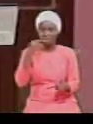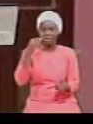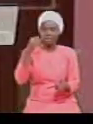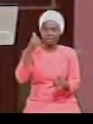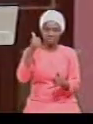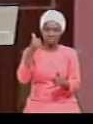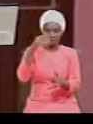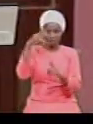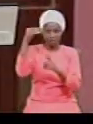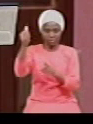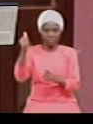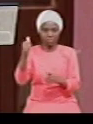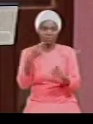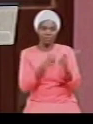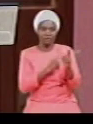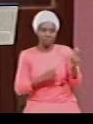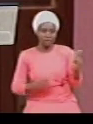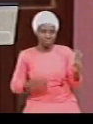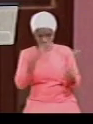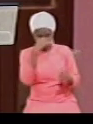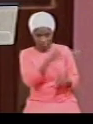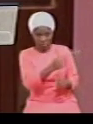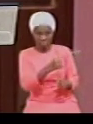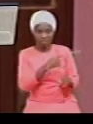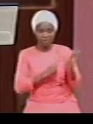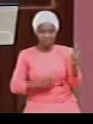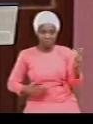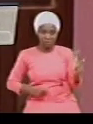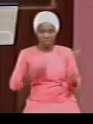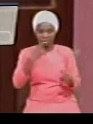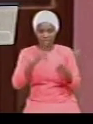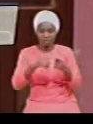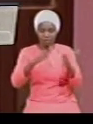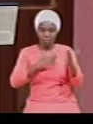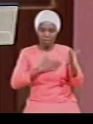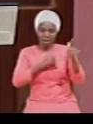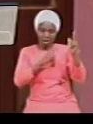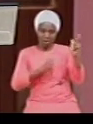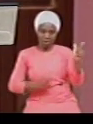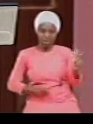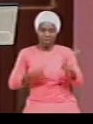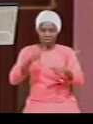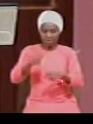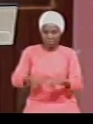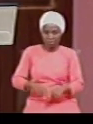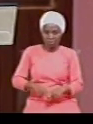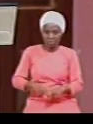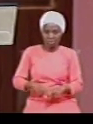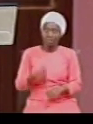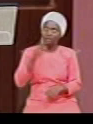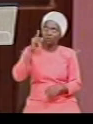himself, the Lord said unto my Lord, sit thou on